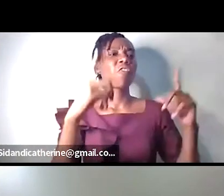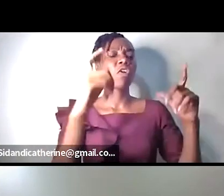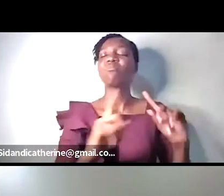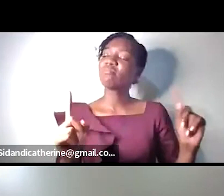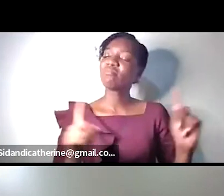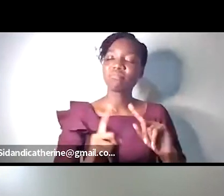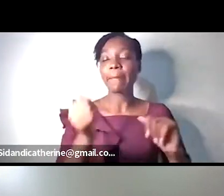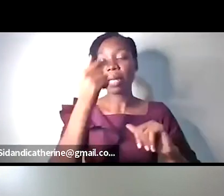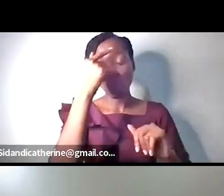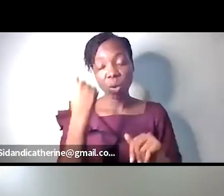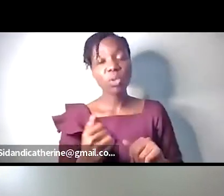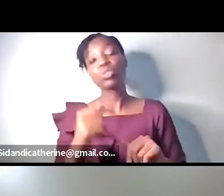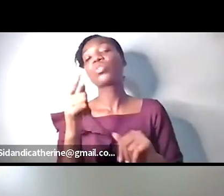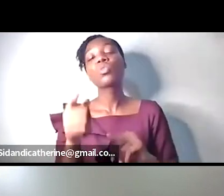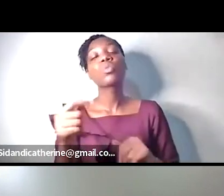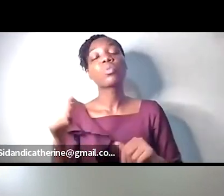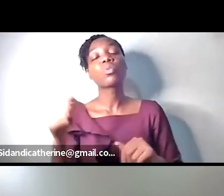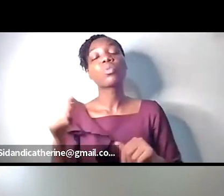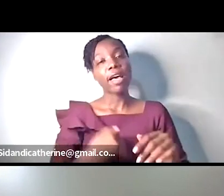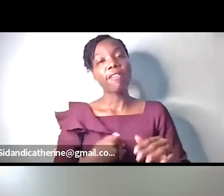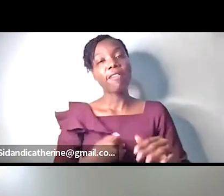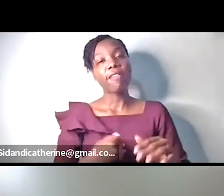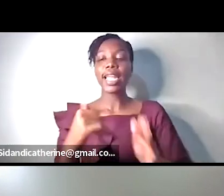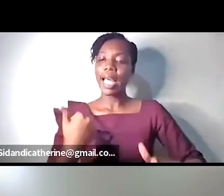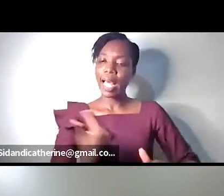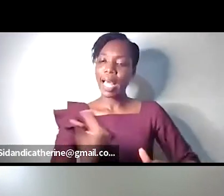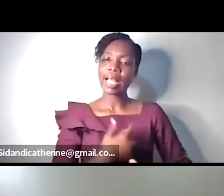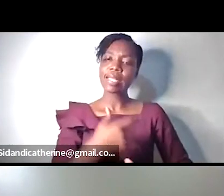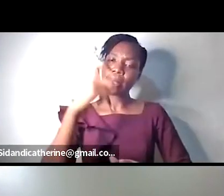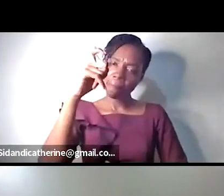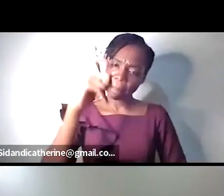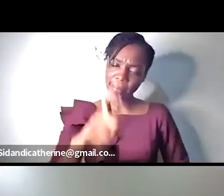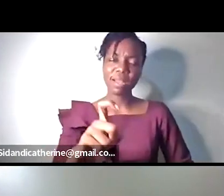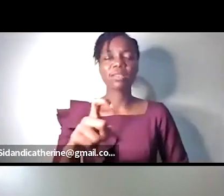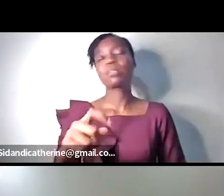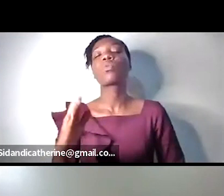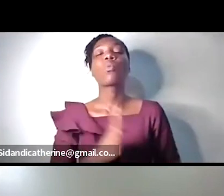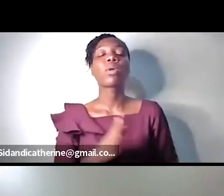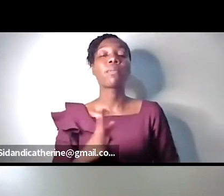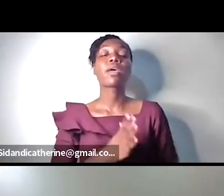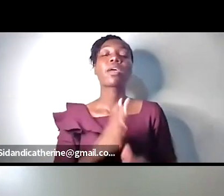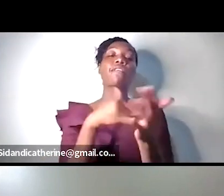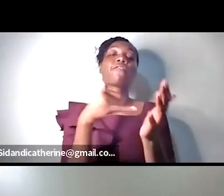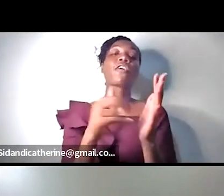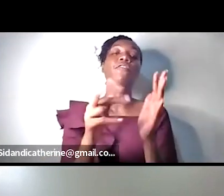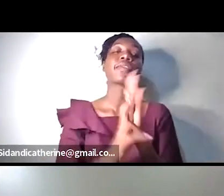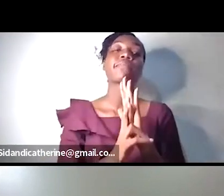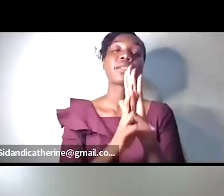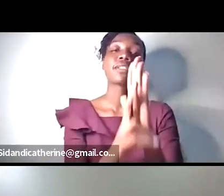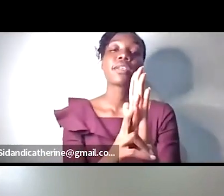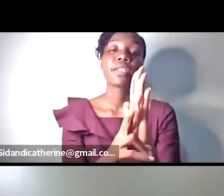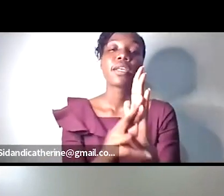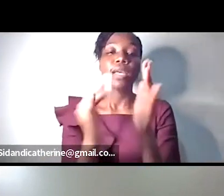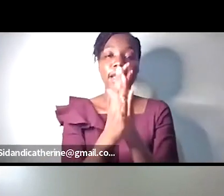the notion to say that we have to have women represented. Let that not be